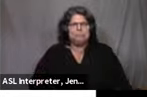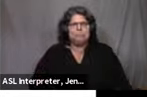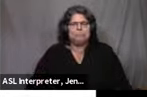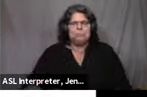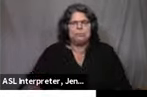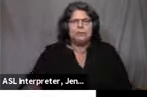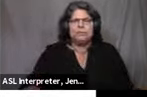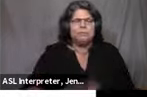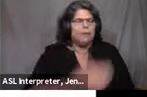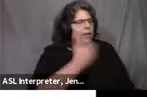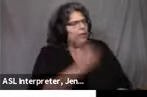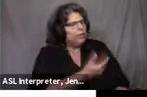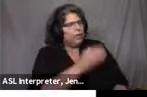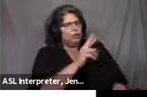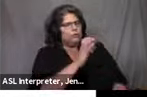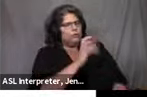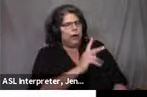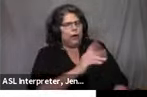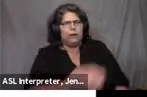Thank you, Frank.